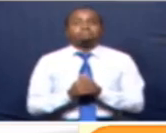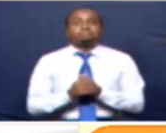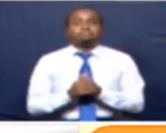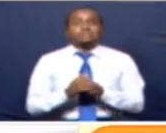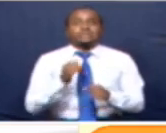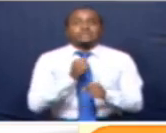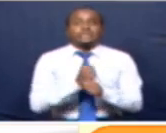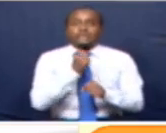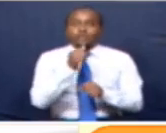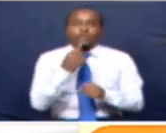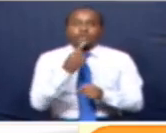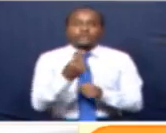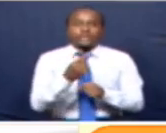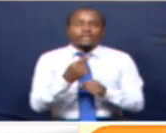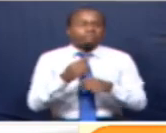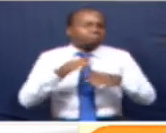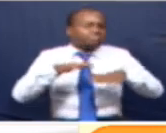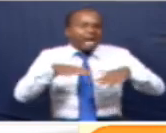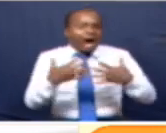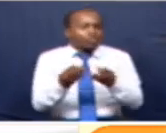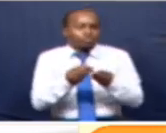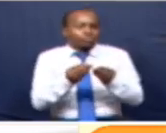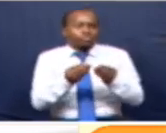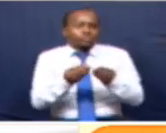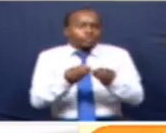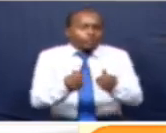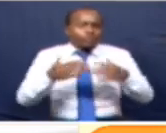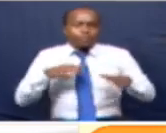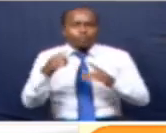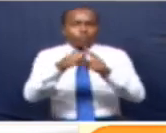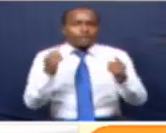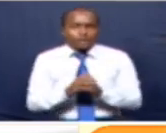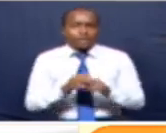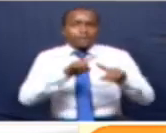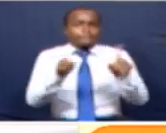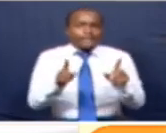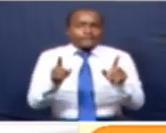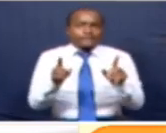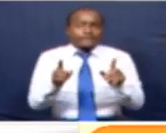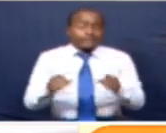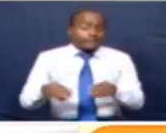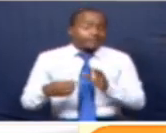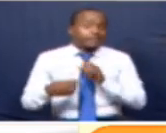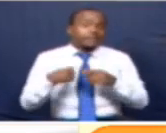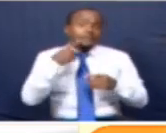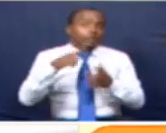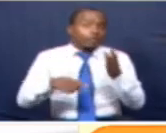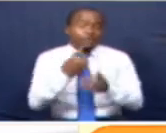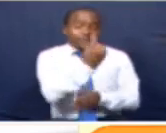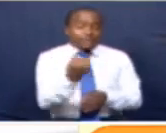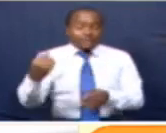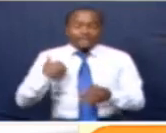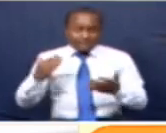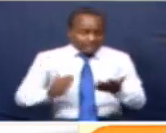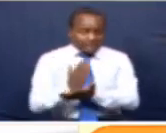we can deal with those who take away life, but it provides for the fact that everybody has a right to life. So